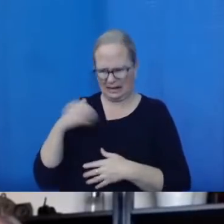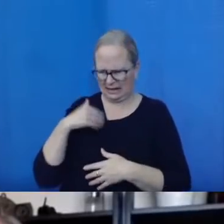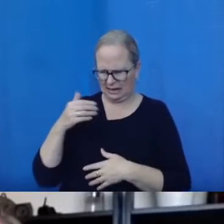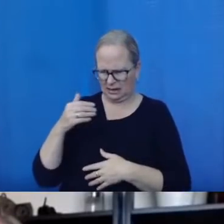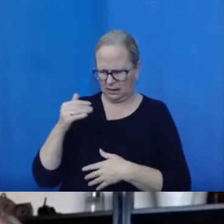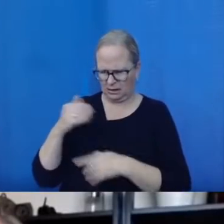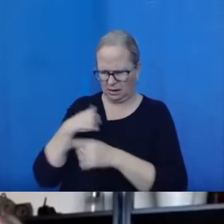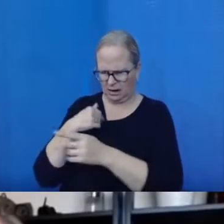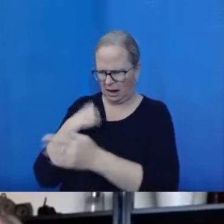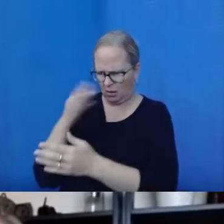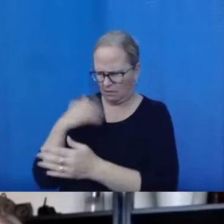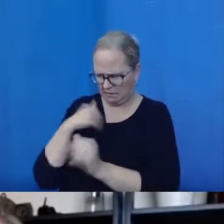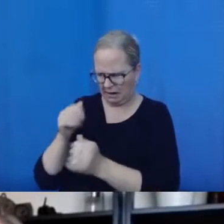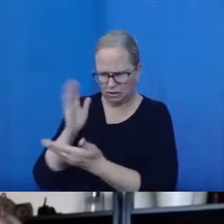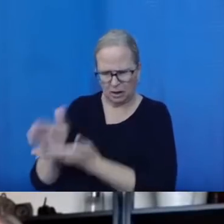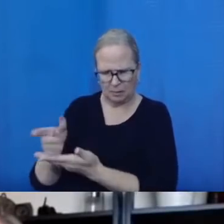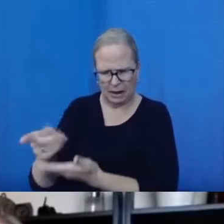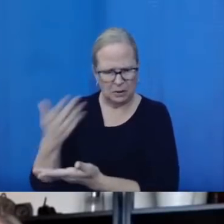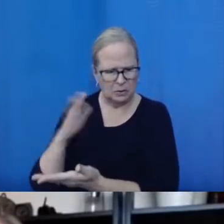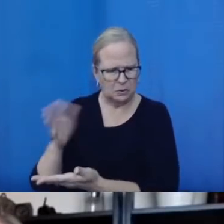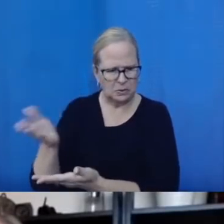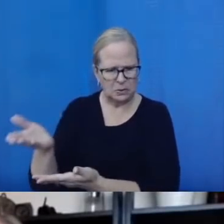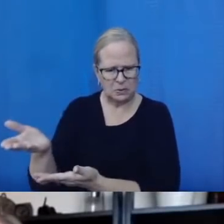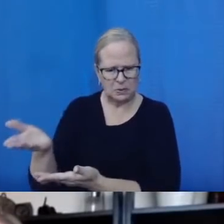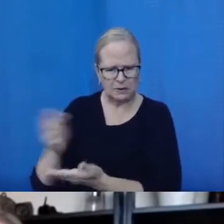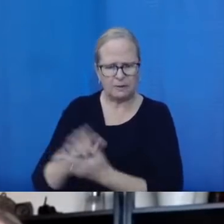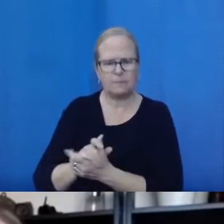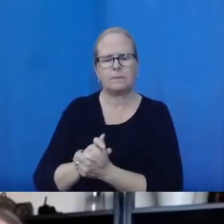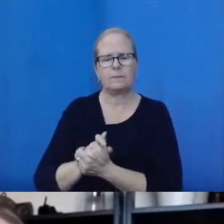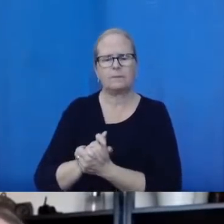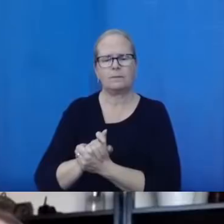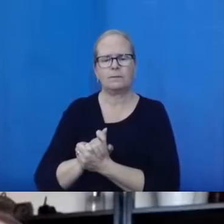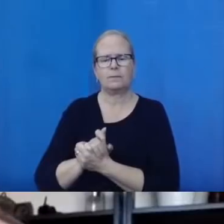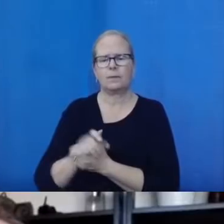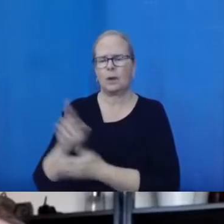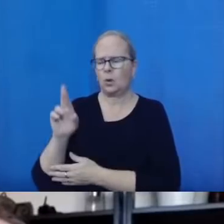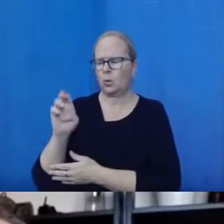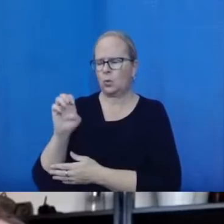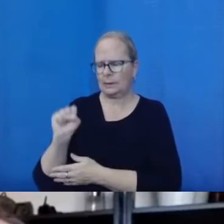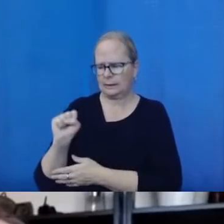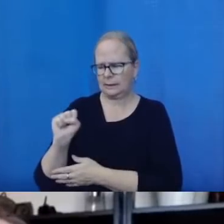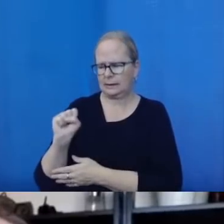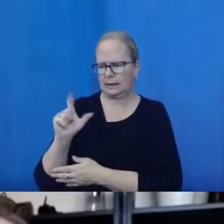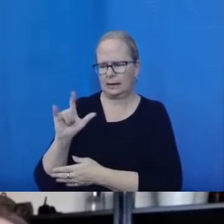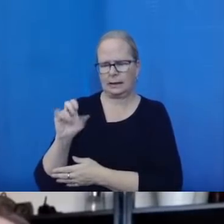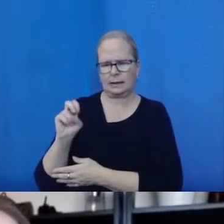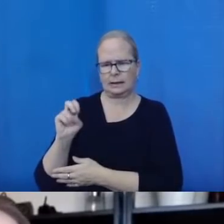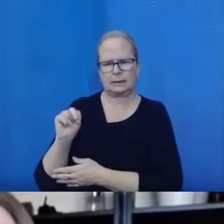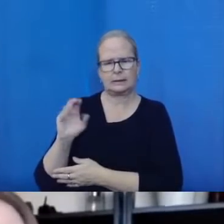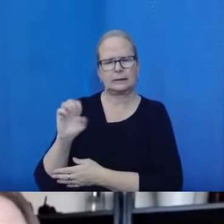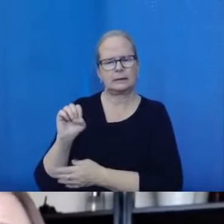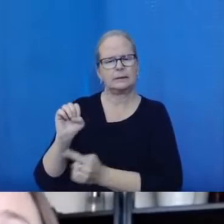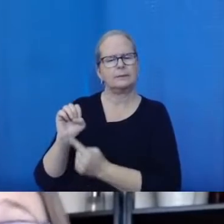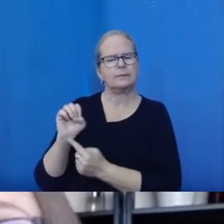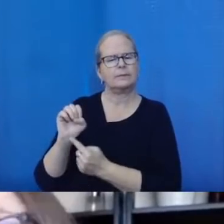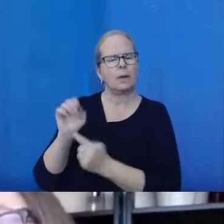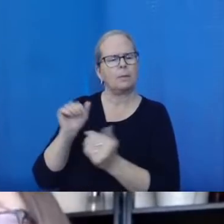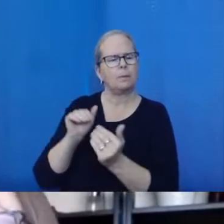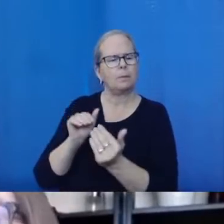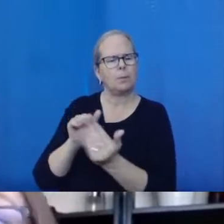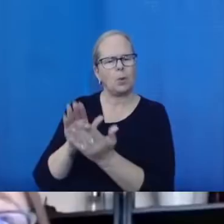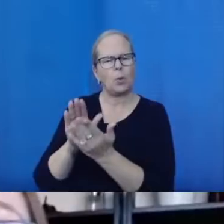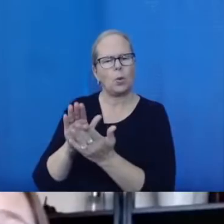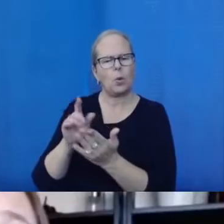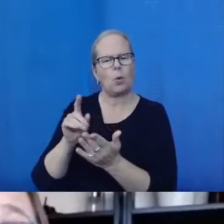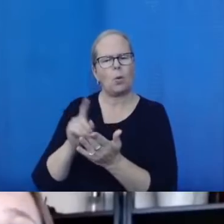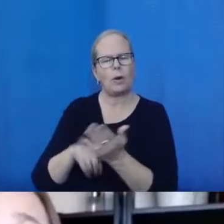resiliency measure that pops into your mind that one could be doing with their tiny humans. Oh, yeah. So the